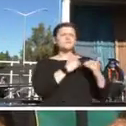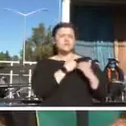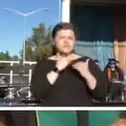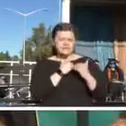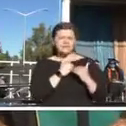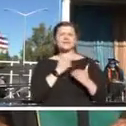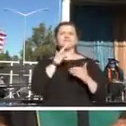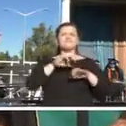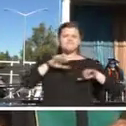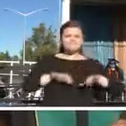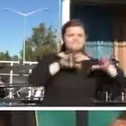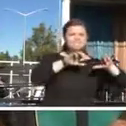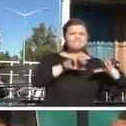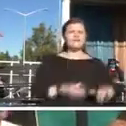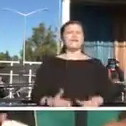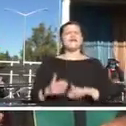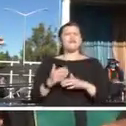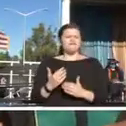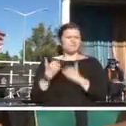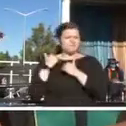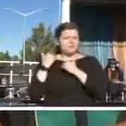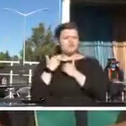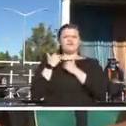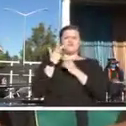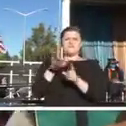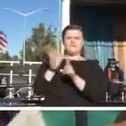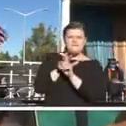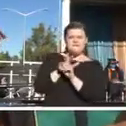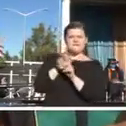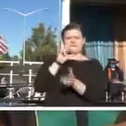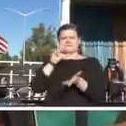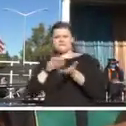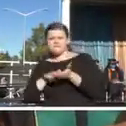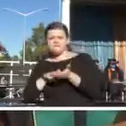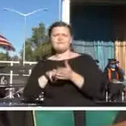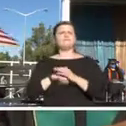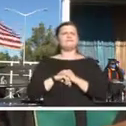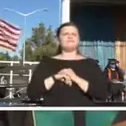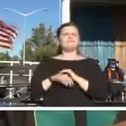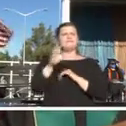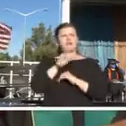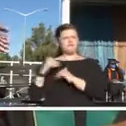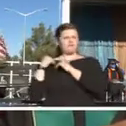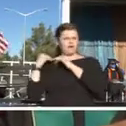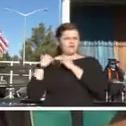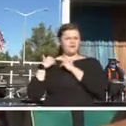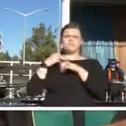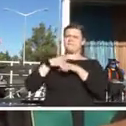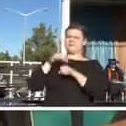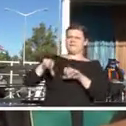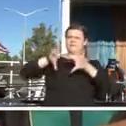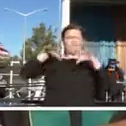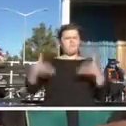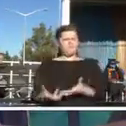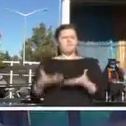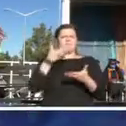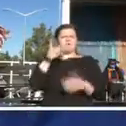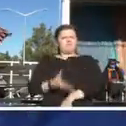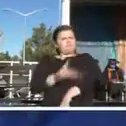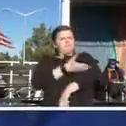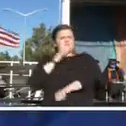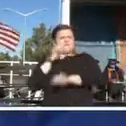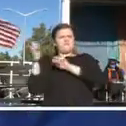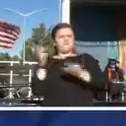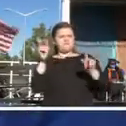a responsibility to apply your knowledge, and a responsibility to make this world a better place for all.